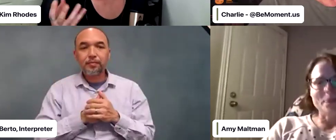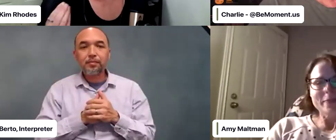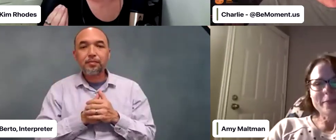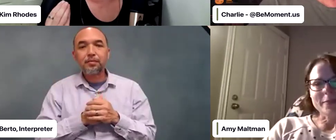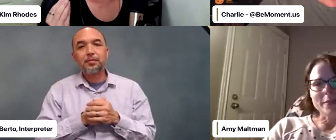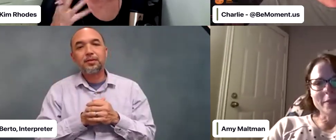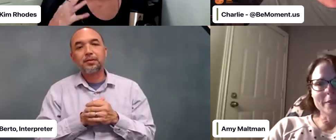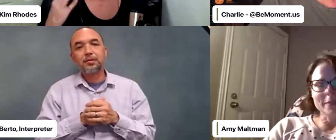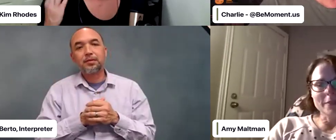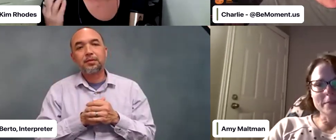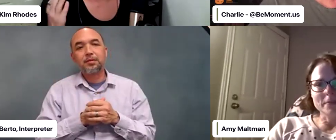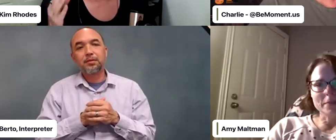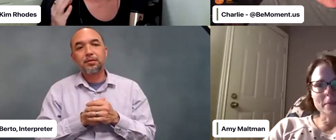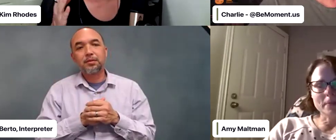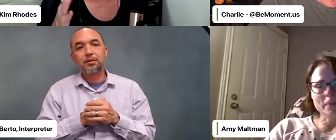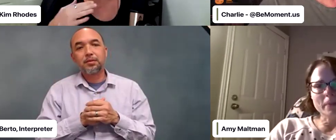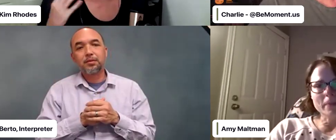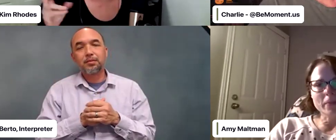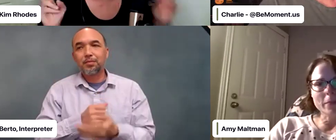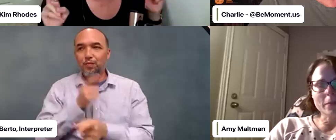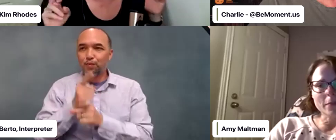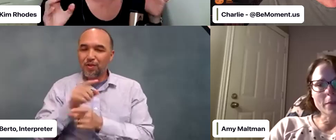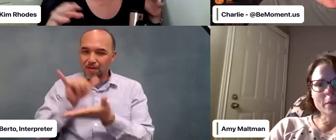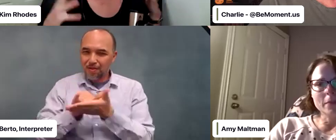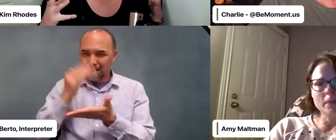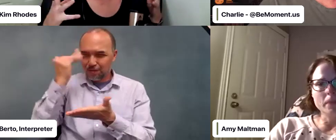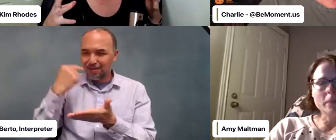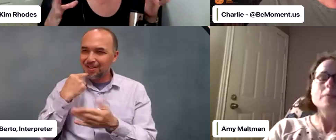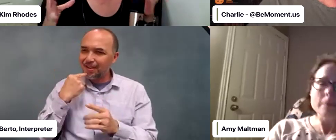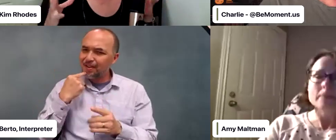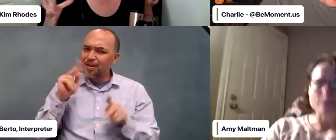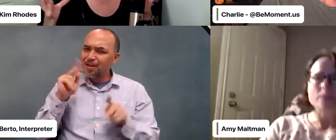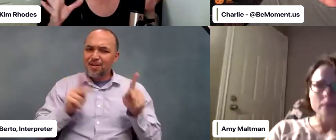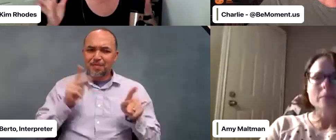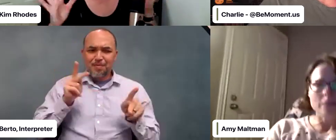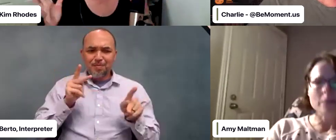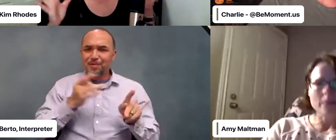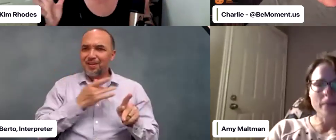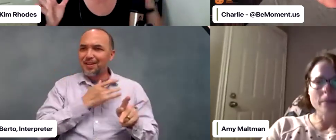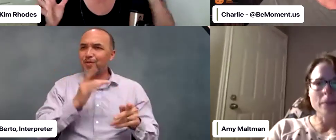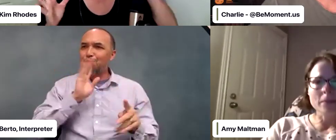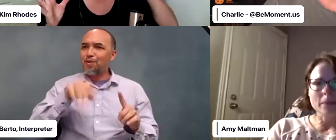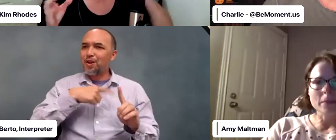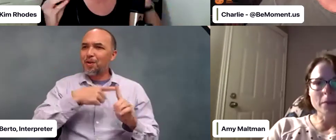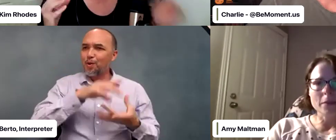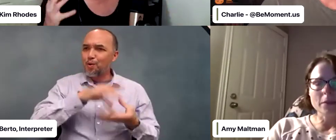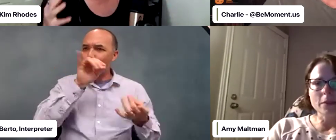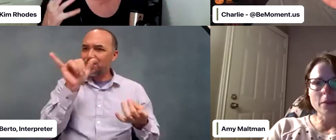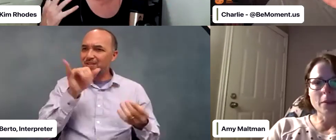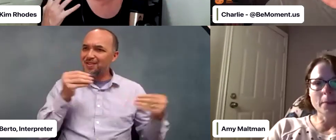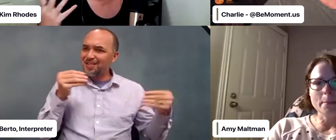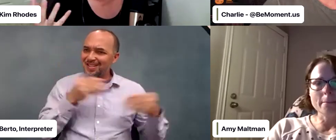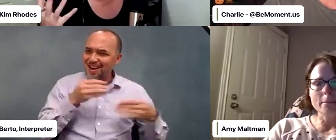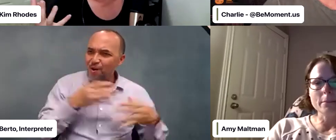so often ghosts are attached to spooky, right? Fear, like, oh, the darkness. But I think